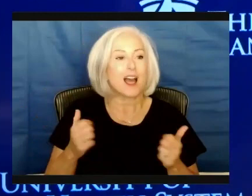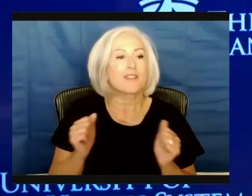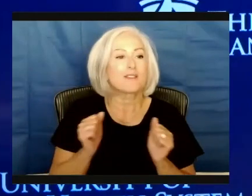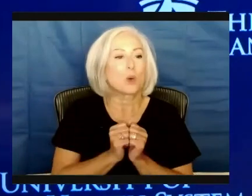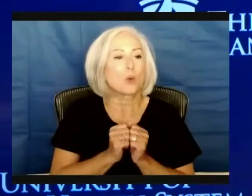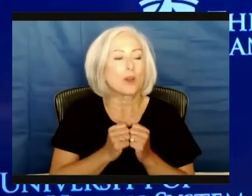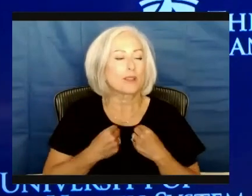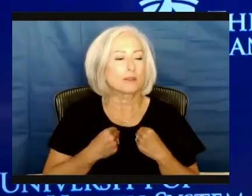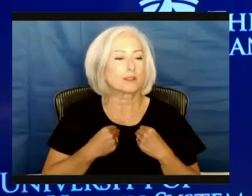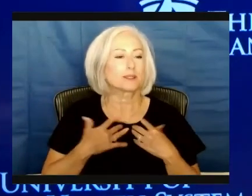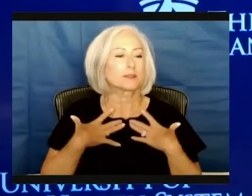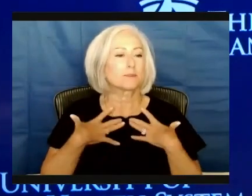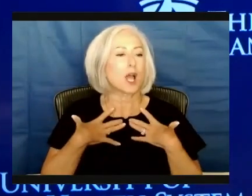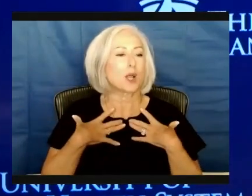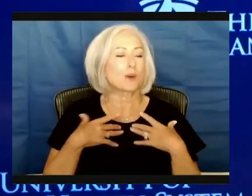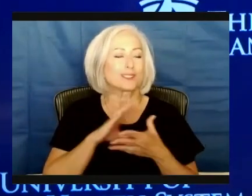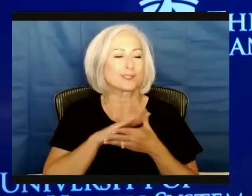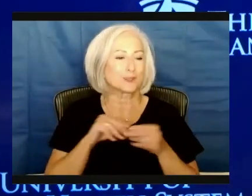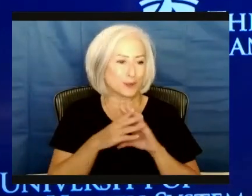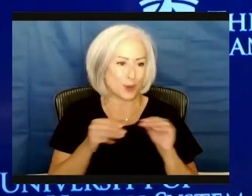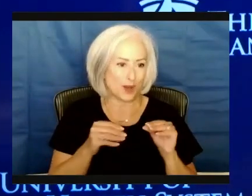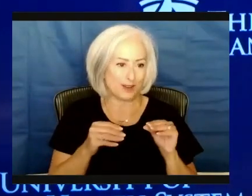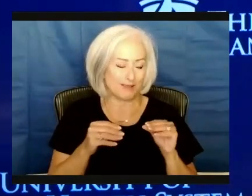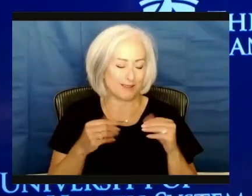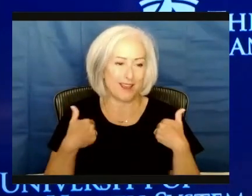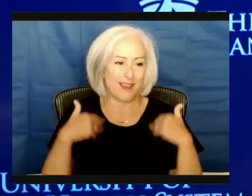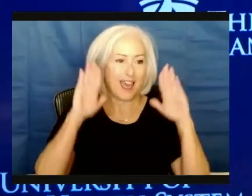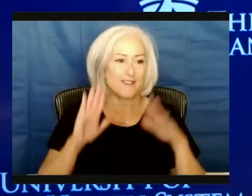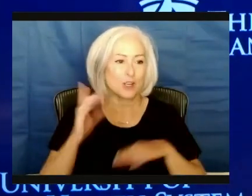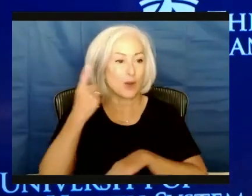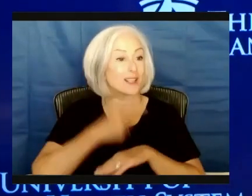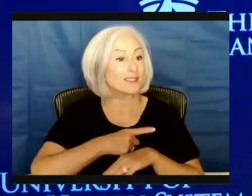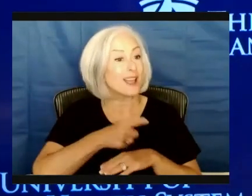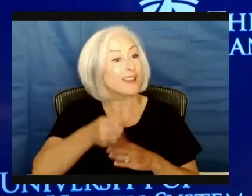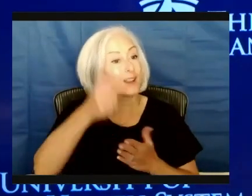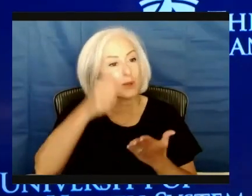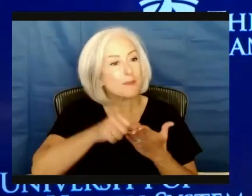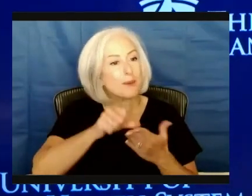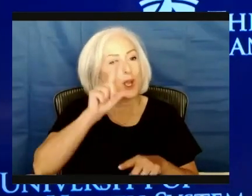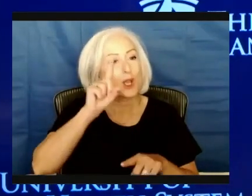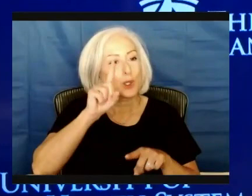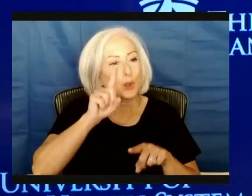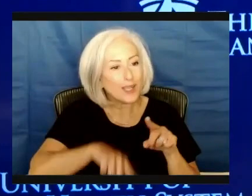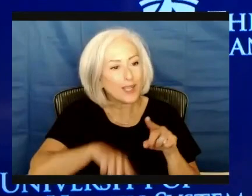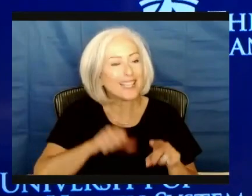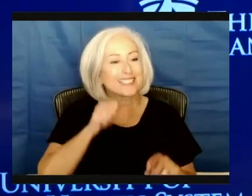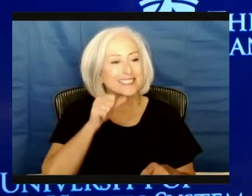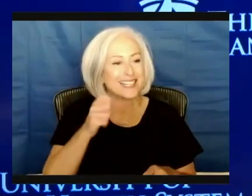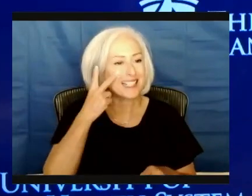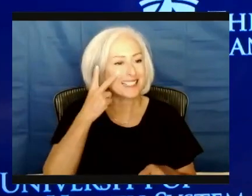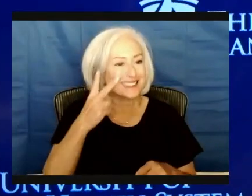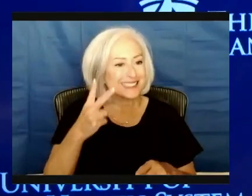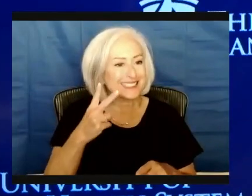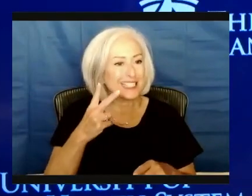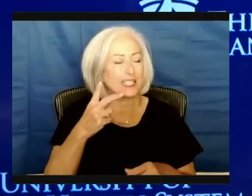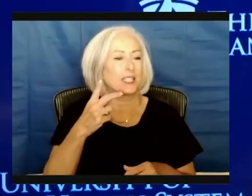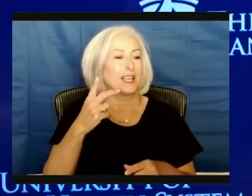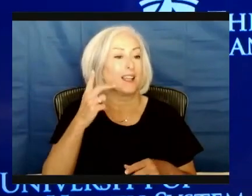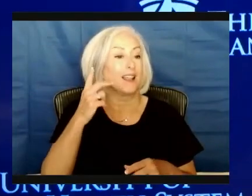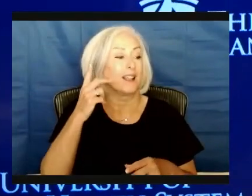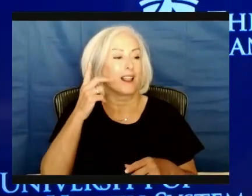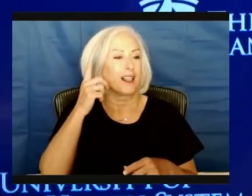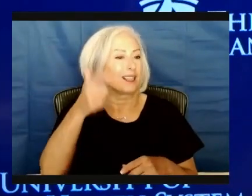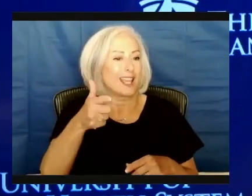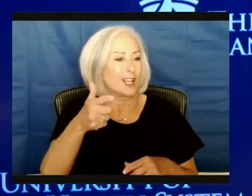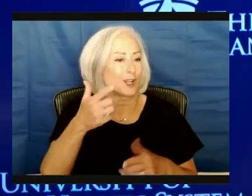story. Have a great day, and remember this: you can't unsee what you've seen. That is really true, and special